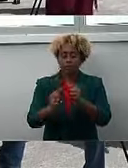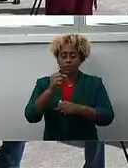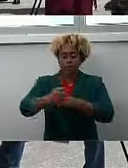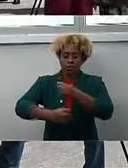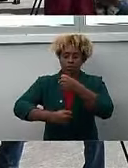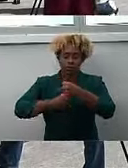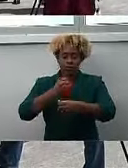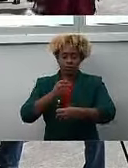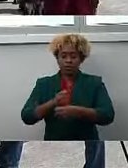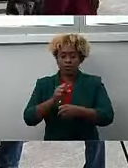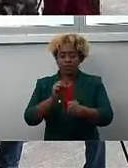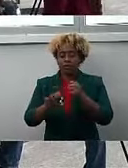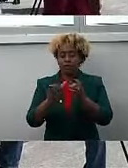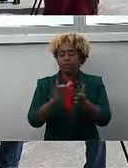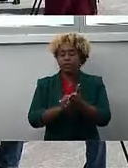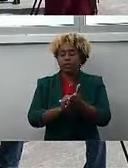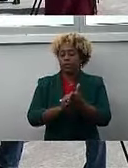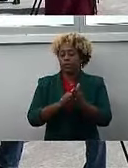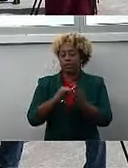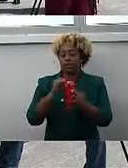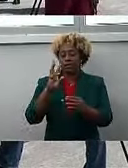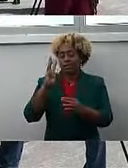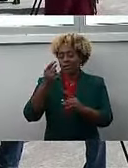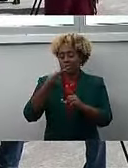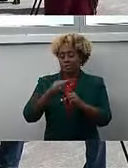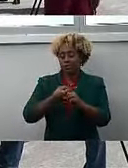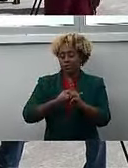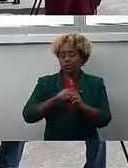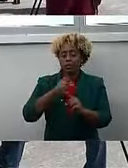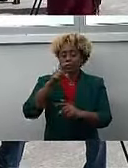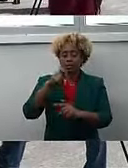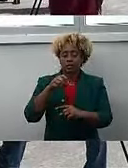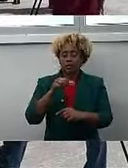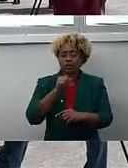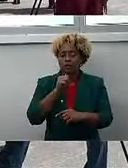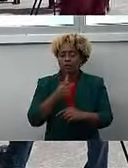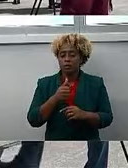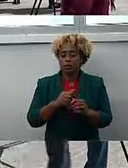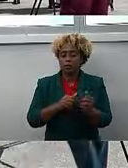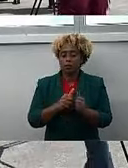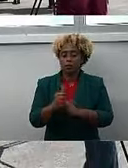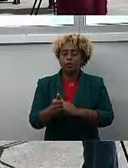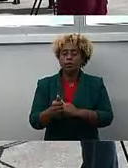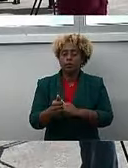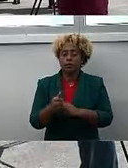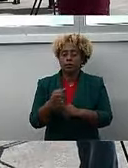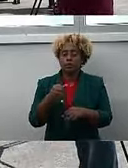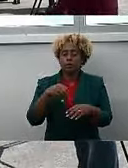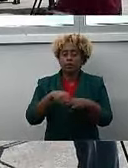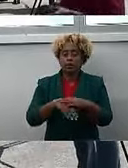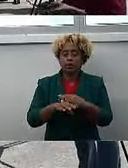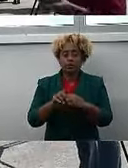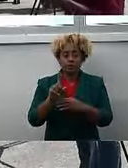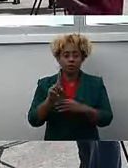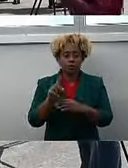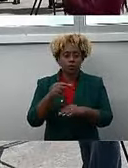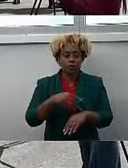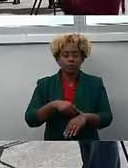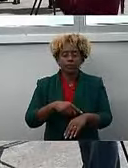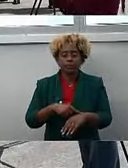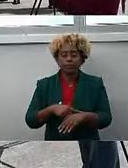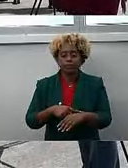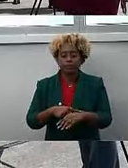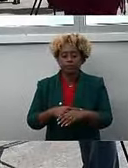of 6 months shall not intervene between the last sitting of Parliament in one session and the first